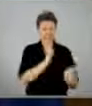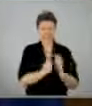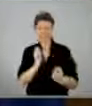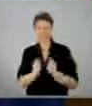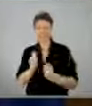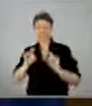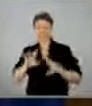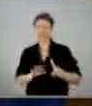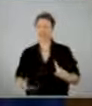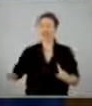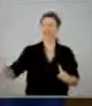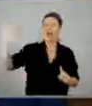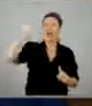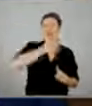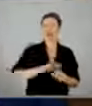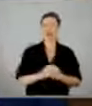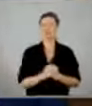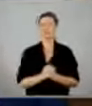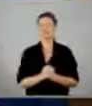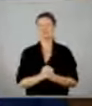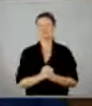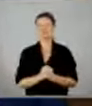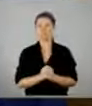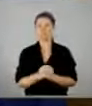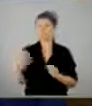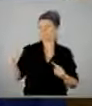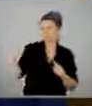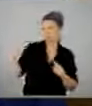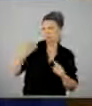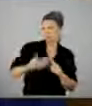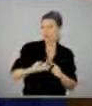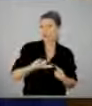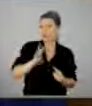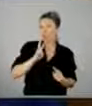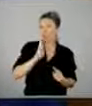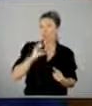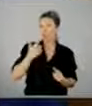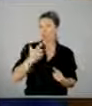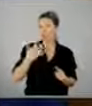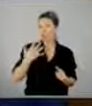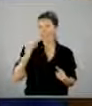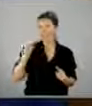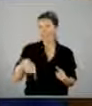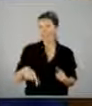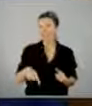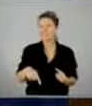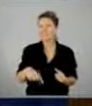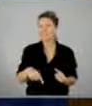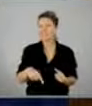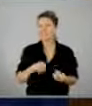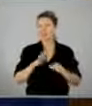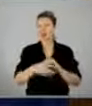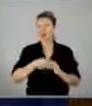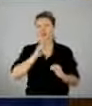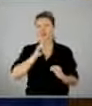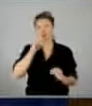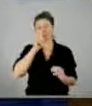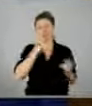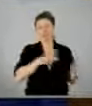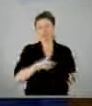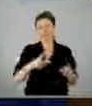were 374,000 cases and 8,200 lives lost, sadly, around the world. So our